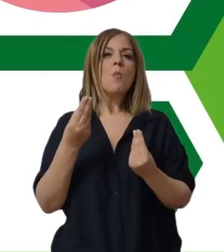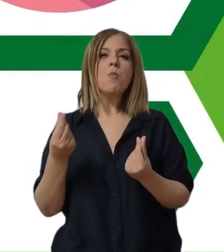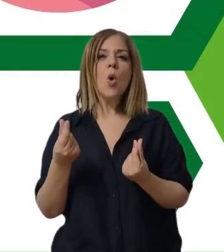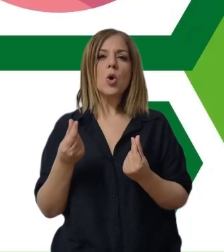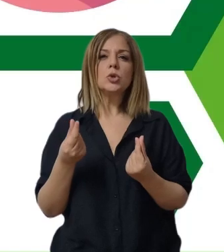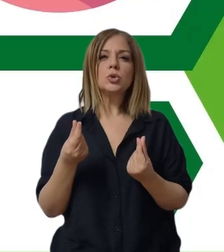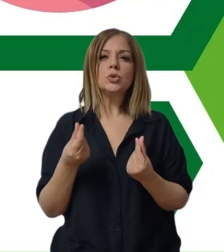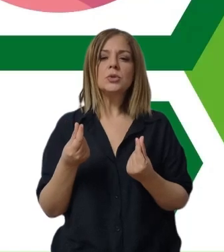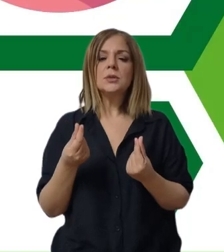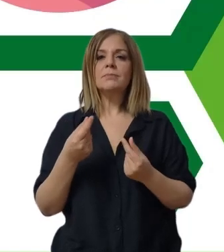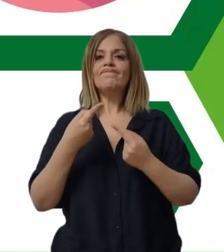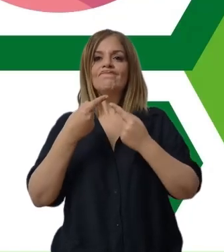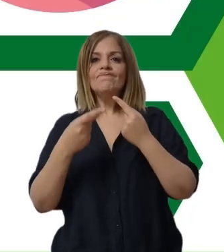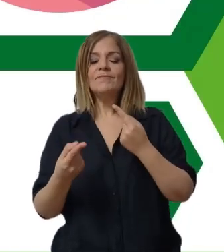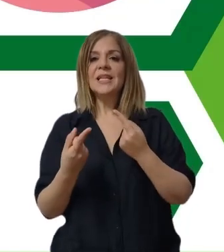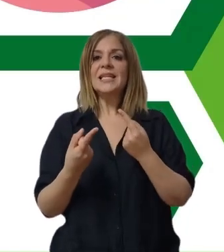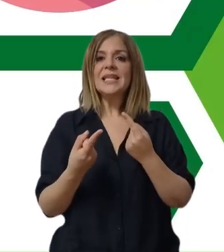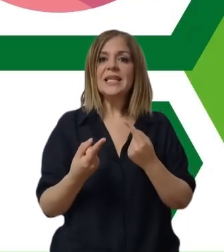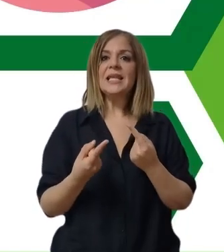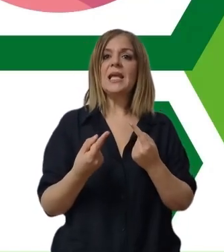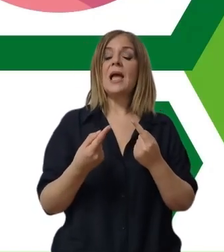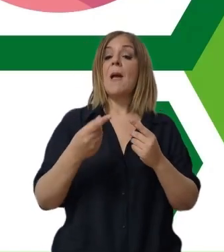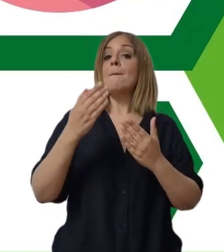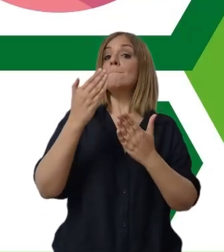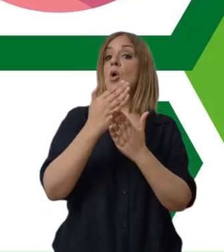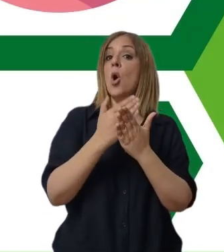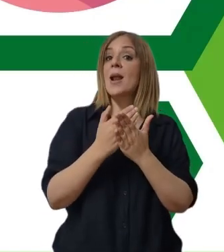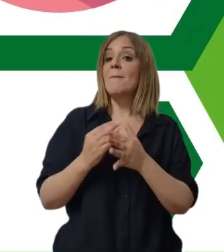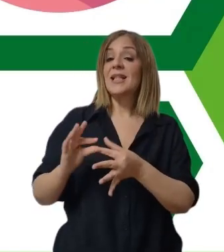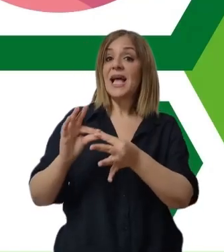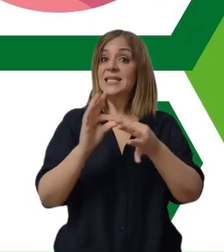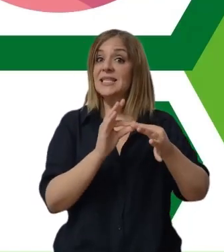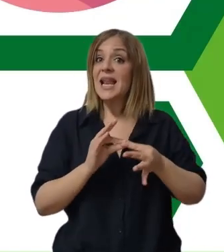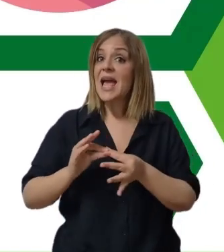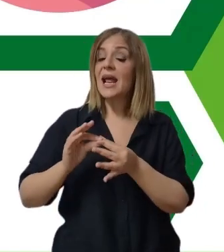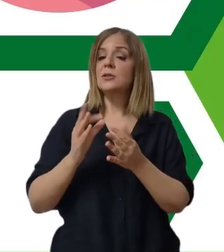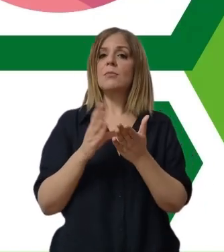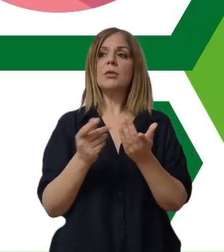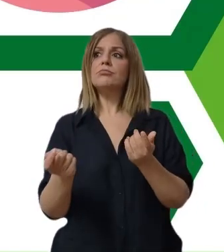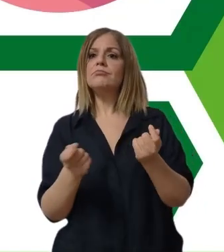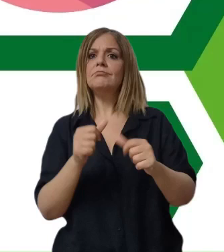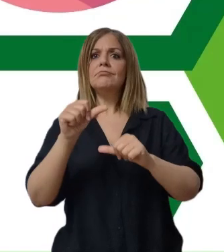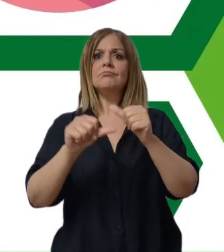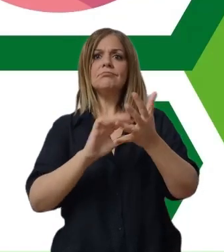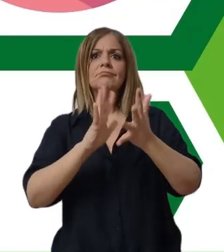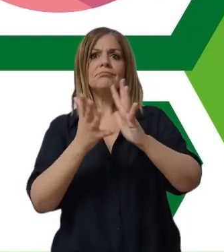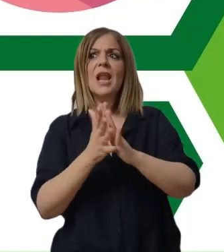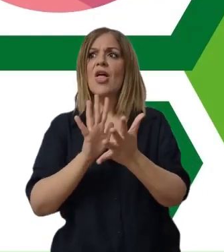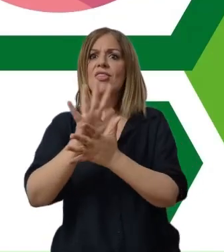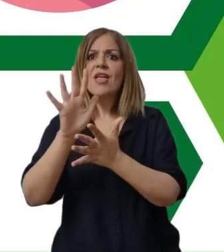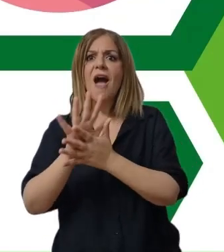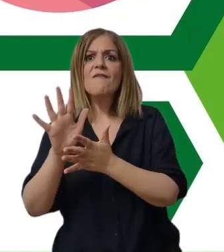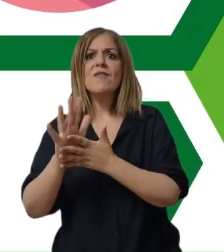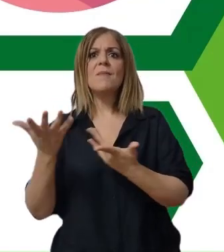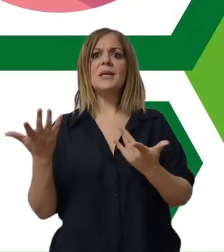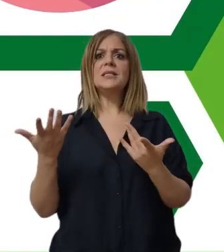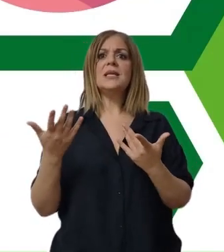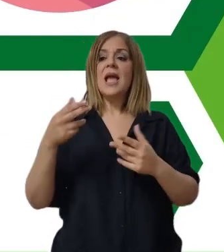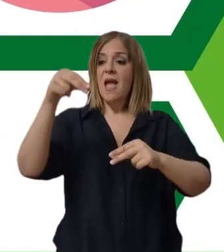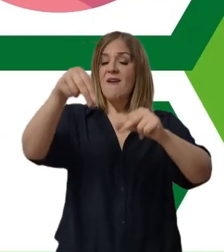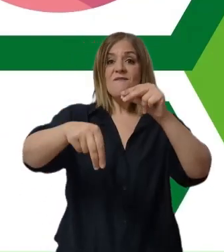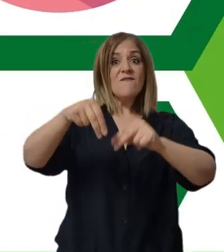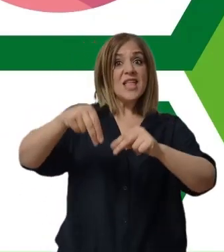make a difference are collective programs, for example, organizing recycling campaigns or community